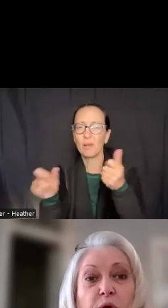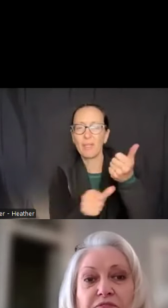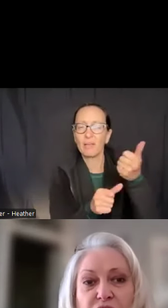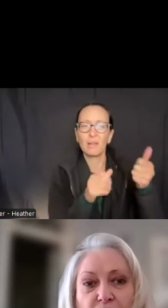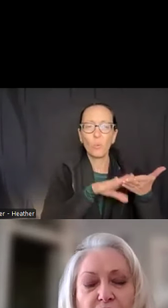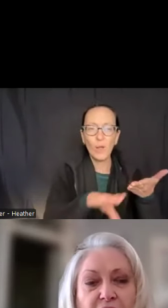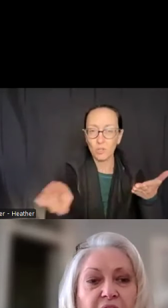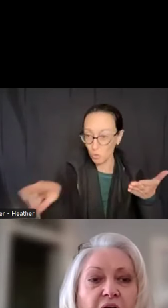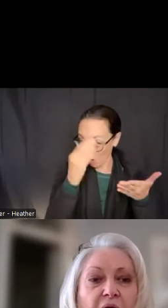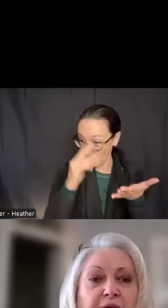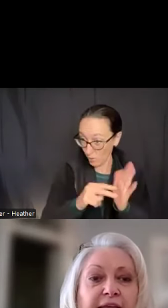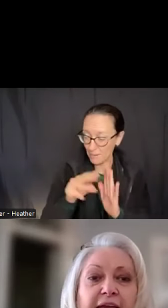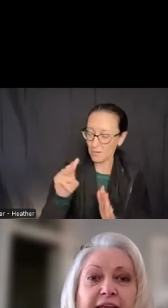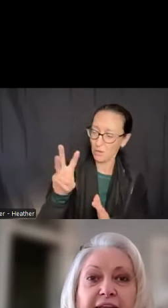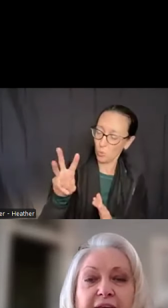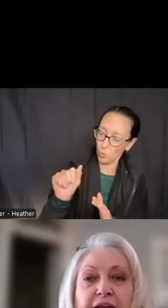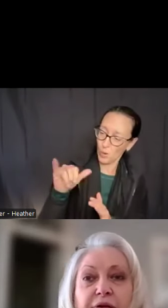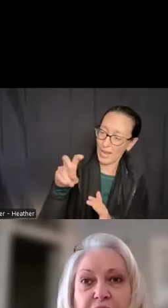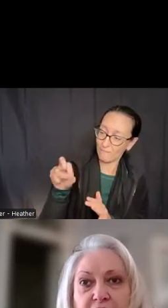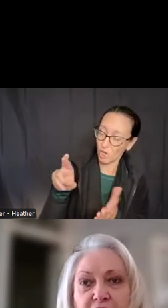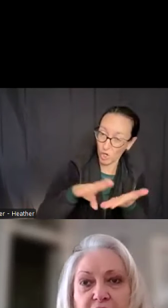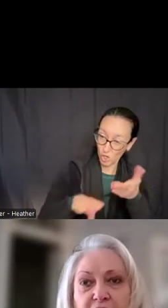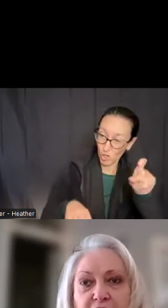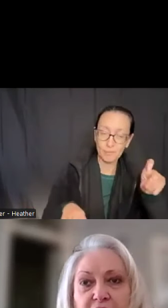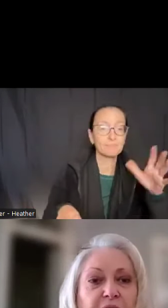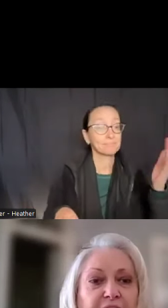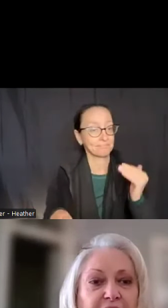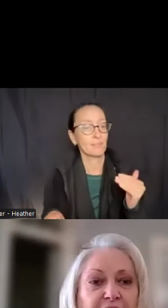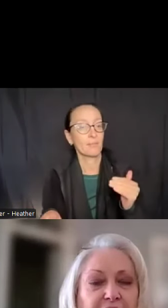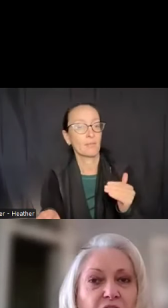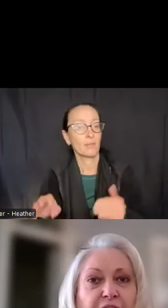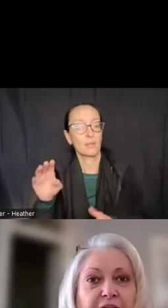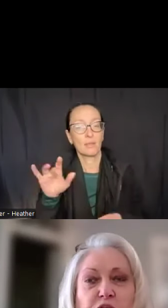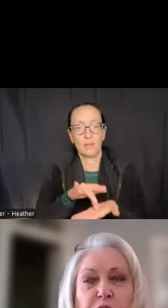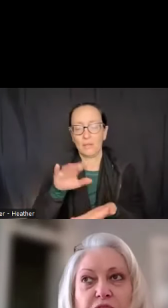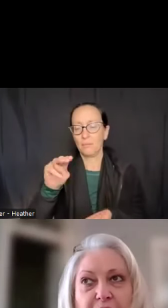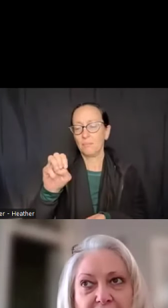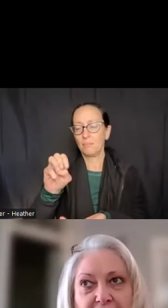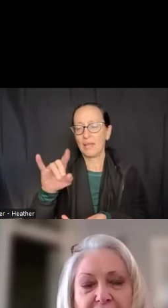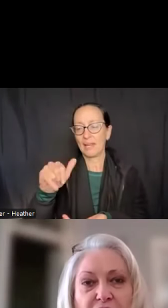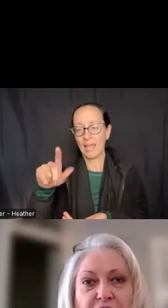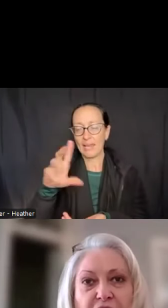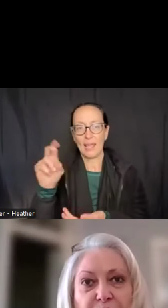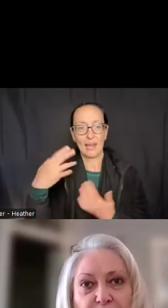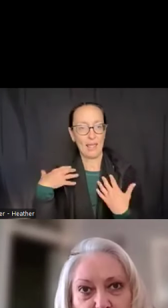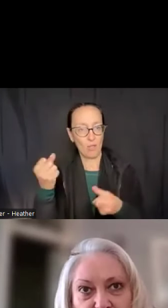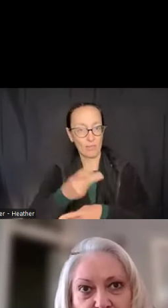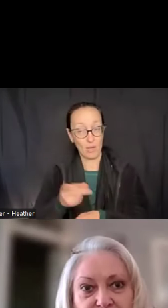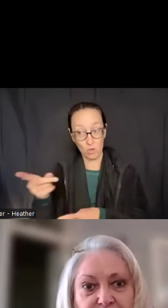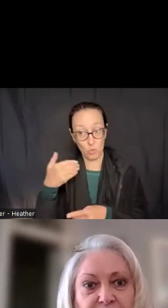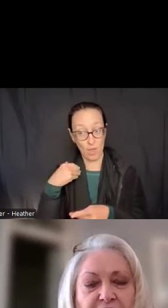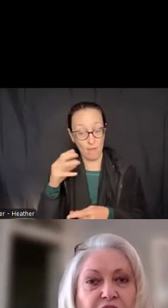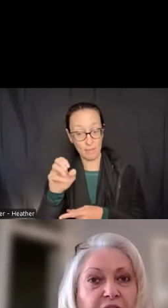do they know what waivers are? Medicaid and healthcare. Again, are they eligible for Medicaid? Are they getting